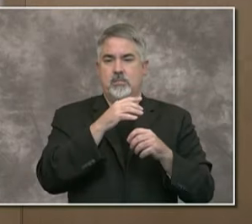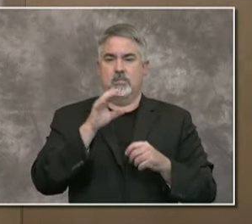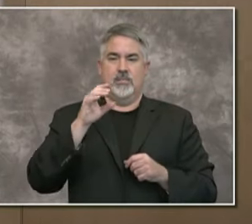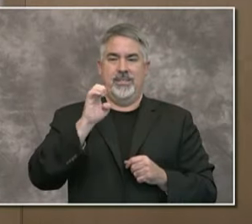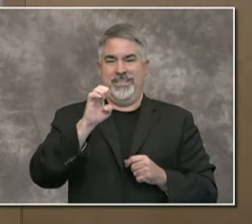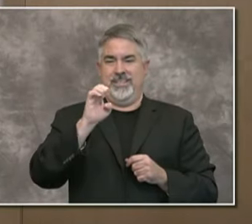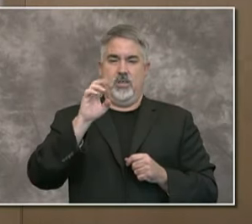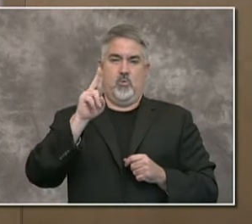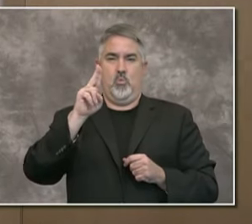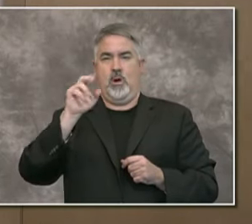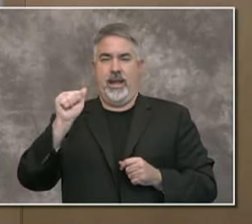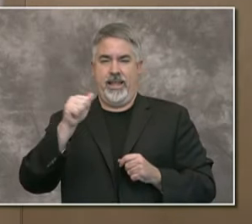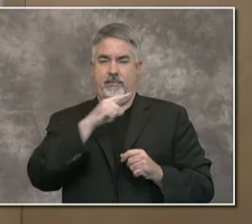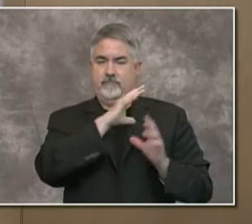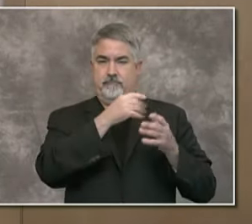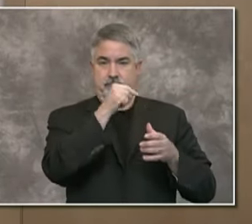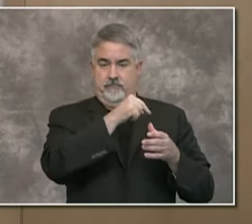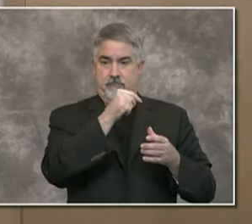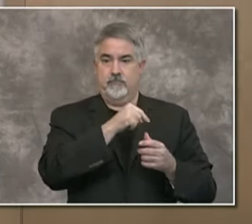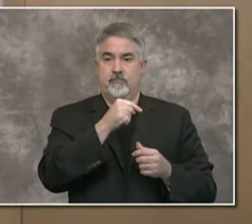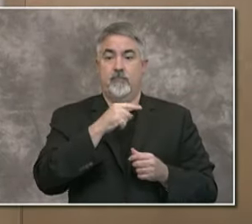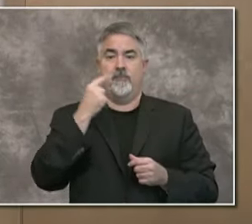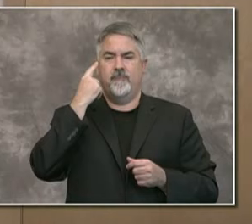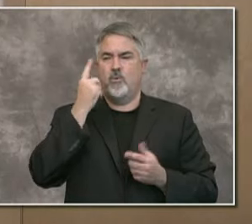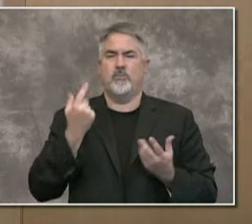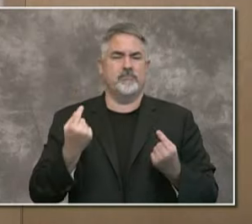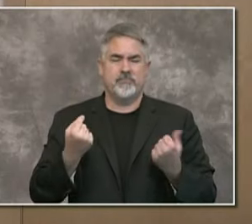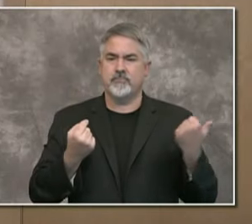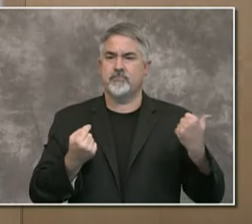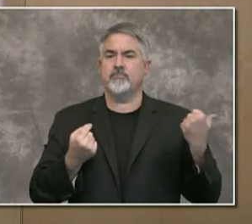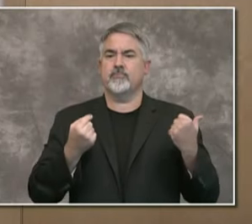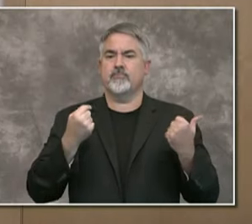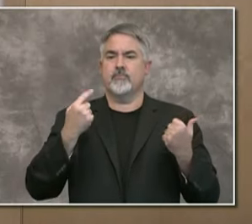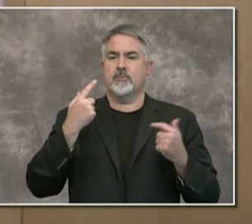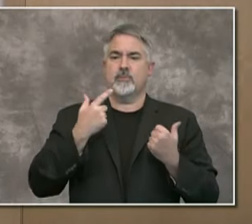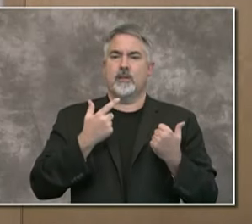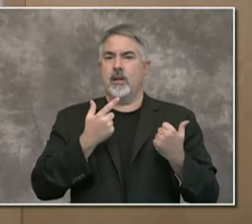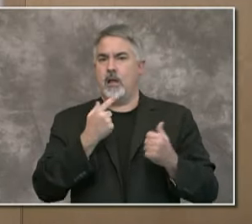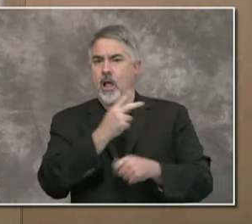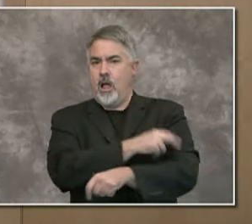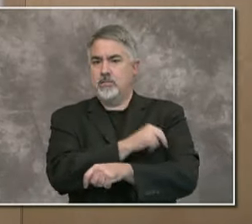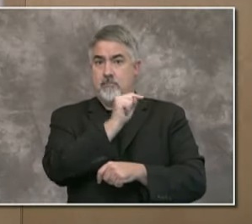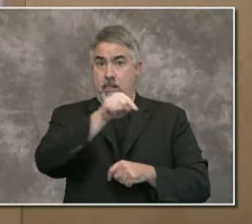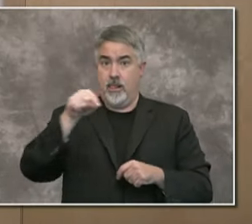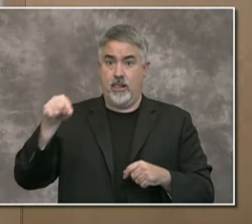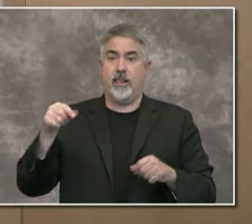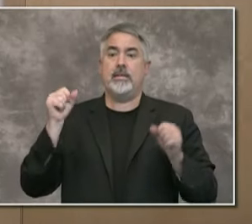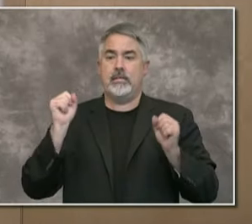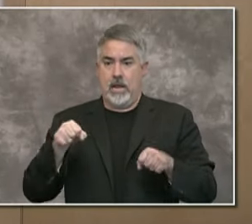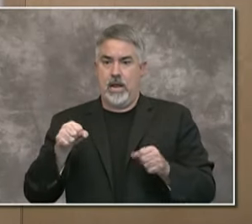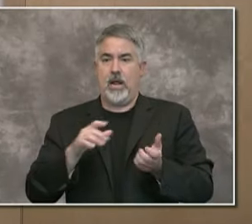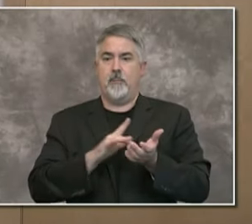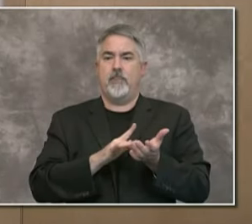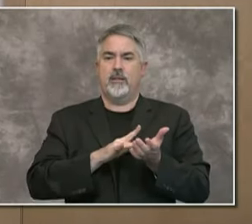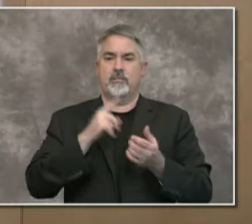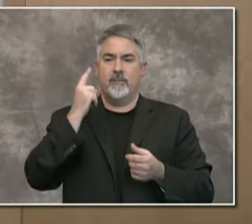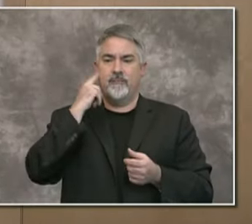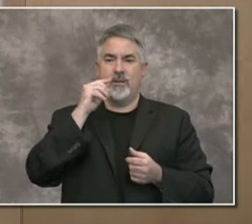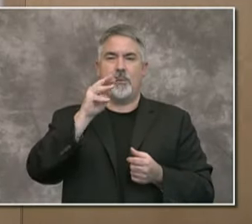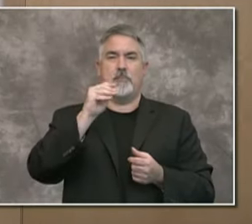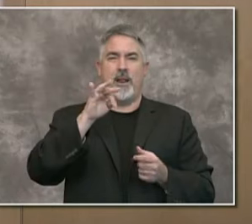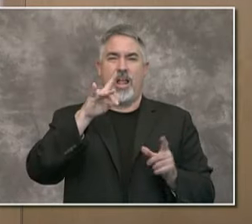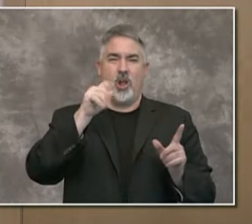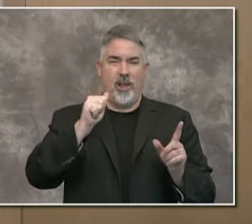hydroxychloroquine, which is used in certain hospitalized patients, only in specific